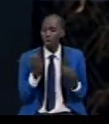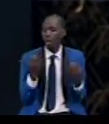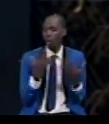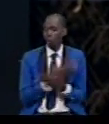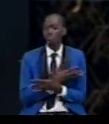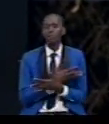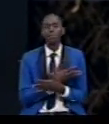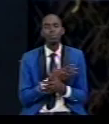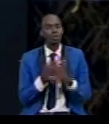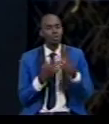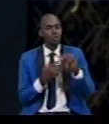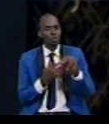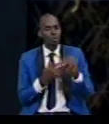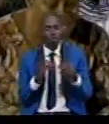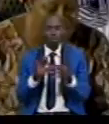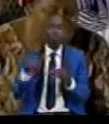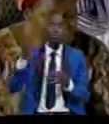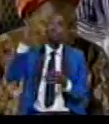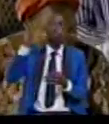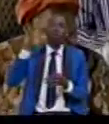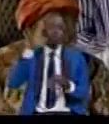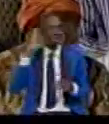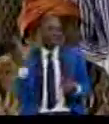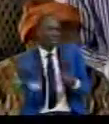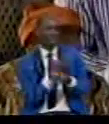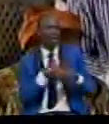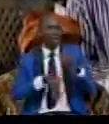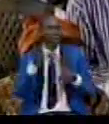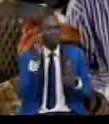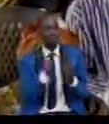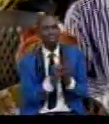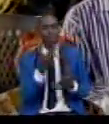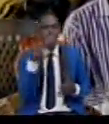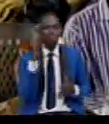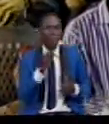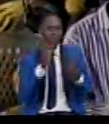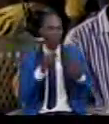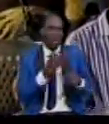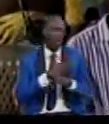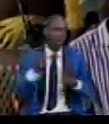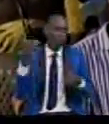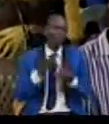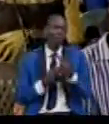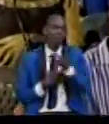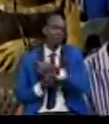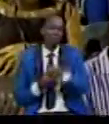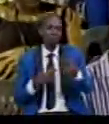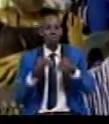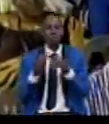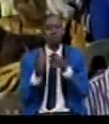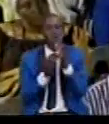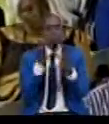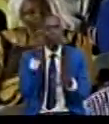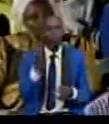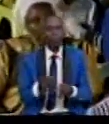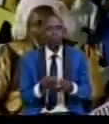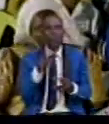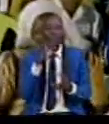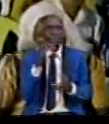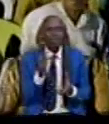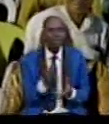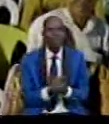drive that person away from you. It says, a certain we said, thy daughter